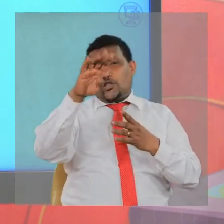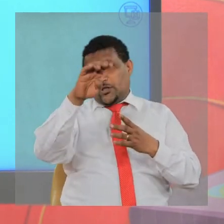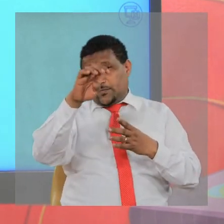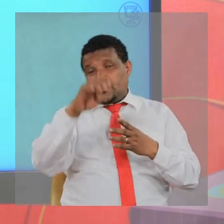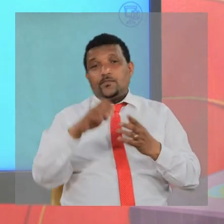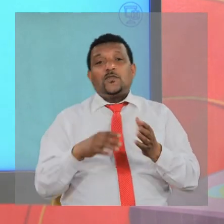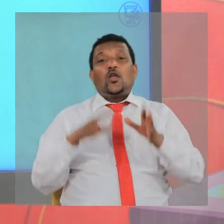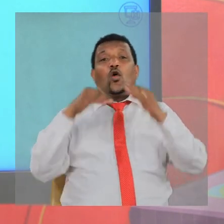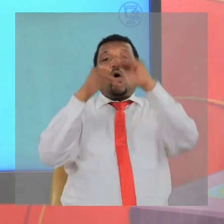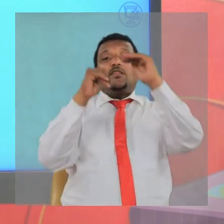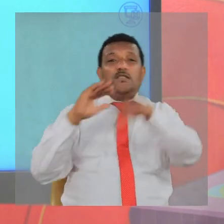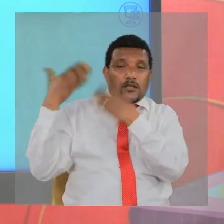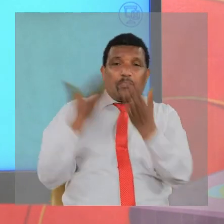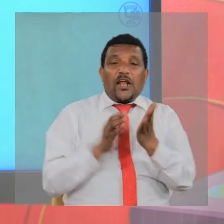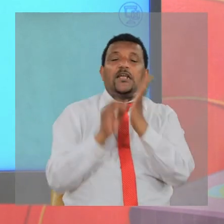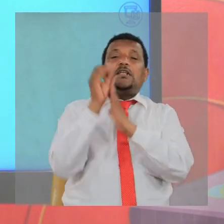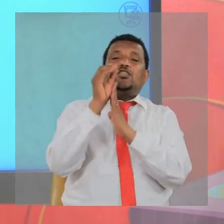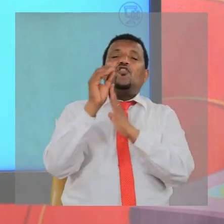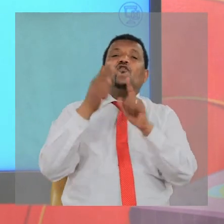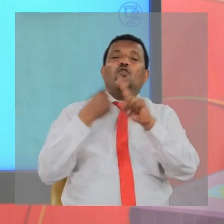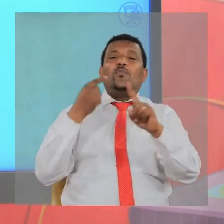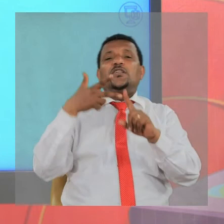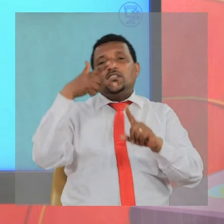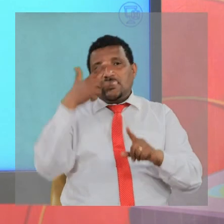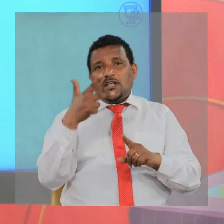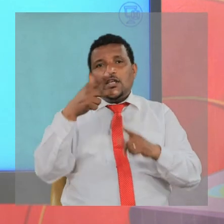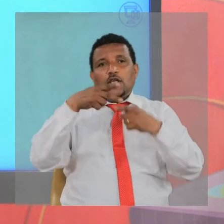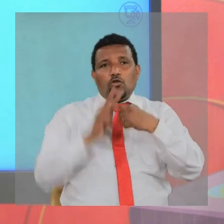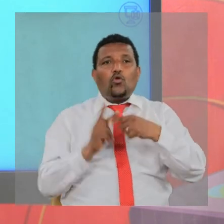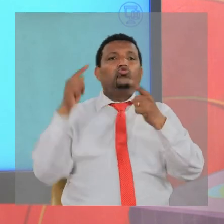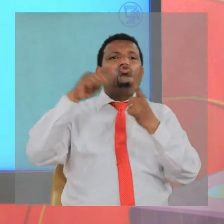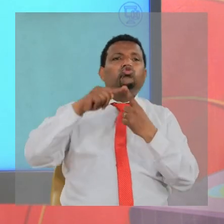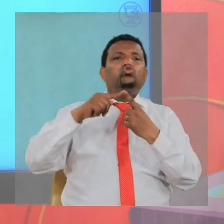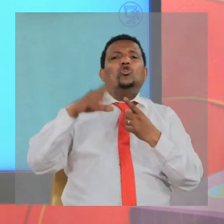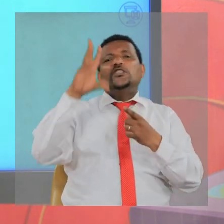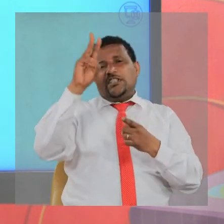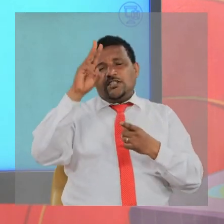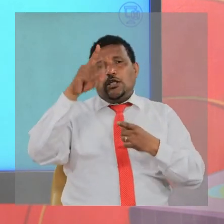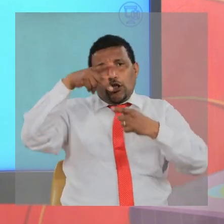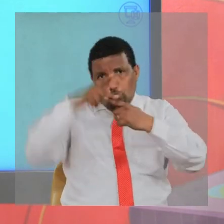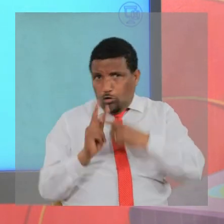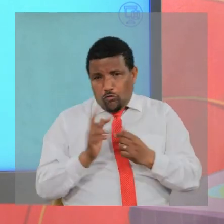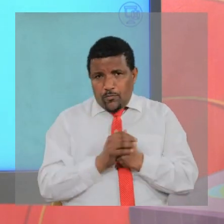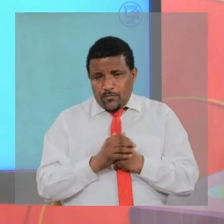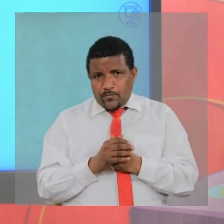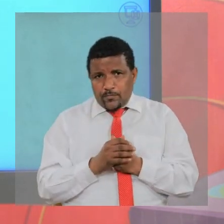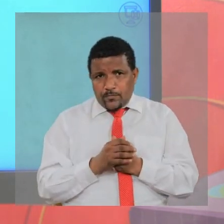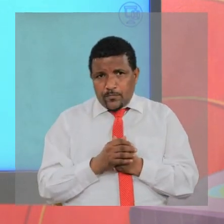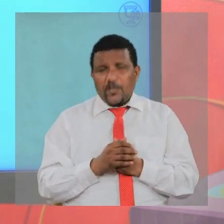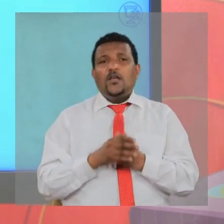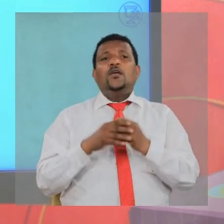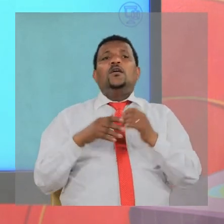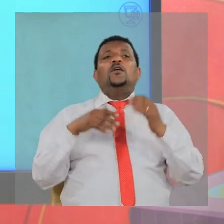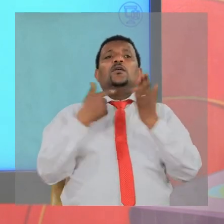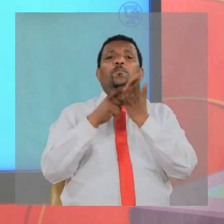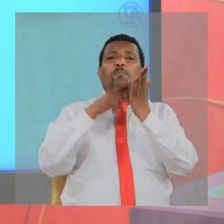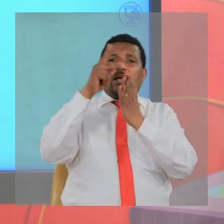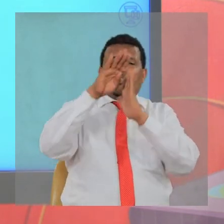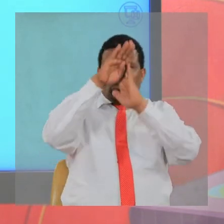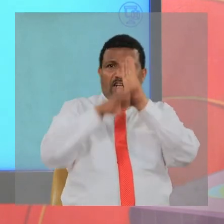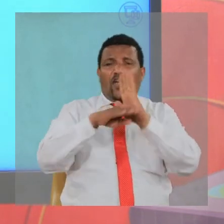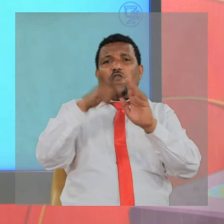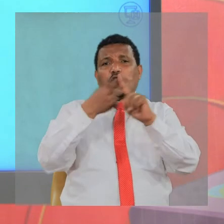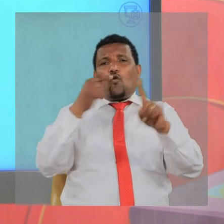40, quantity supplied increases from 3 kg to 6 kg. And as price